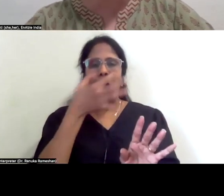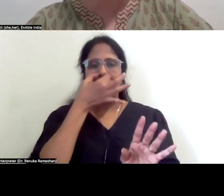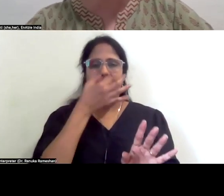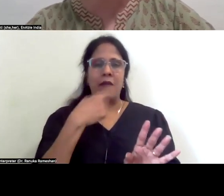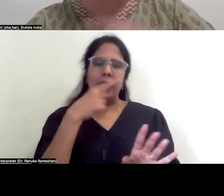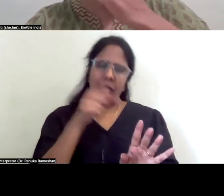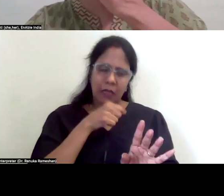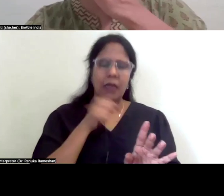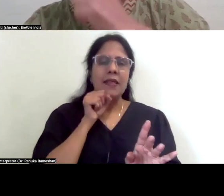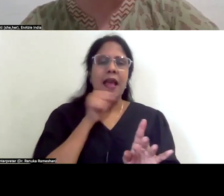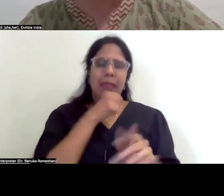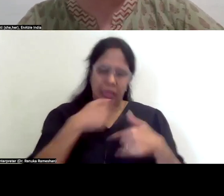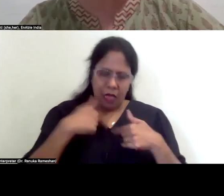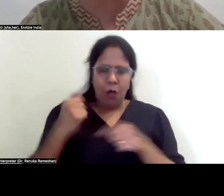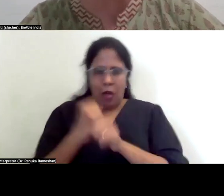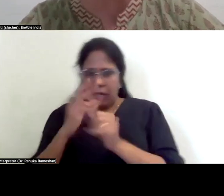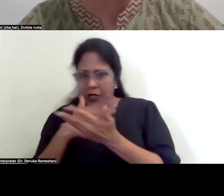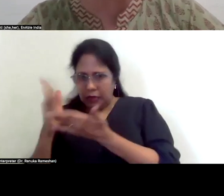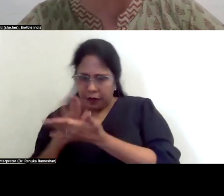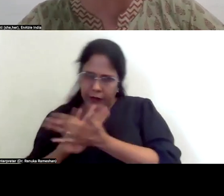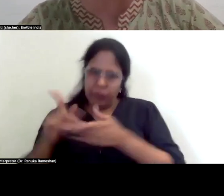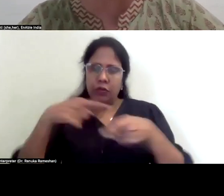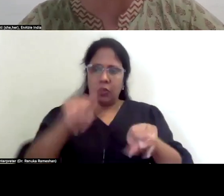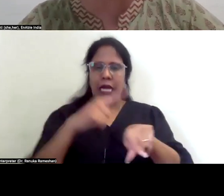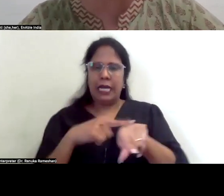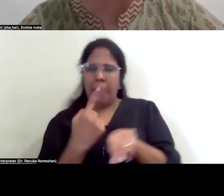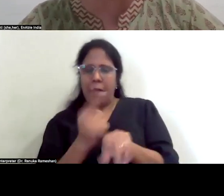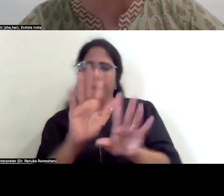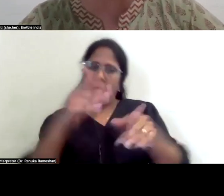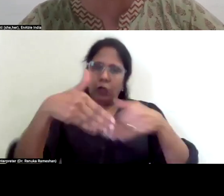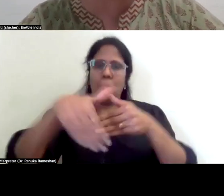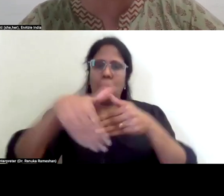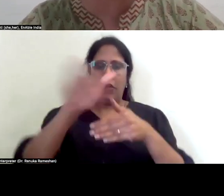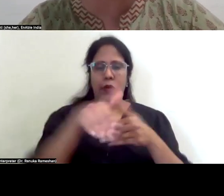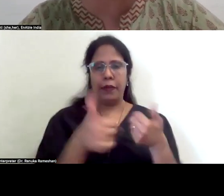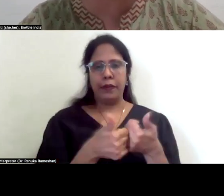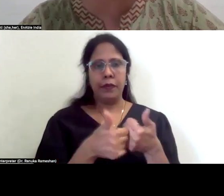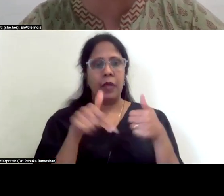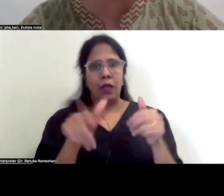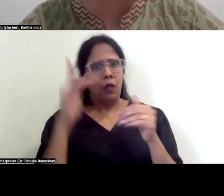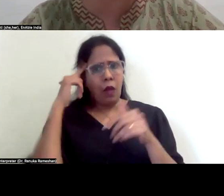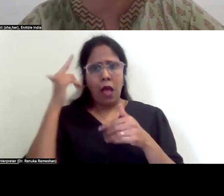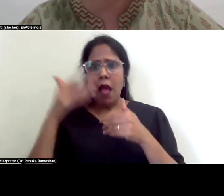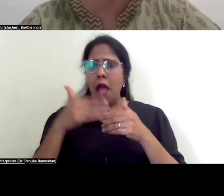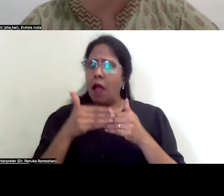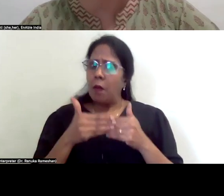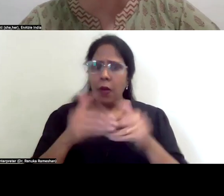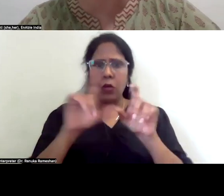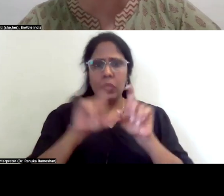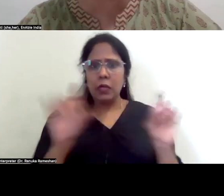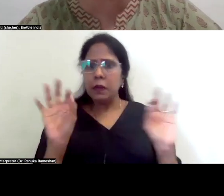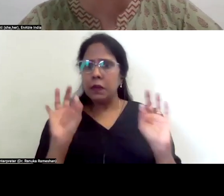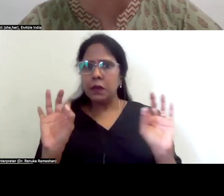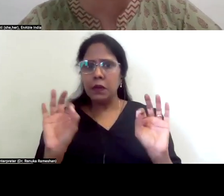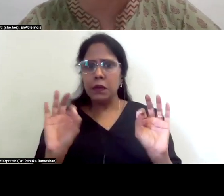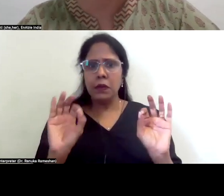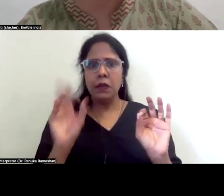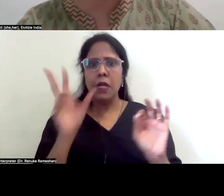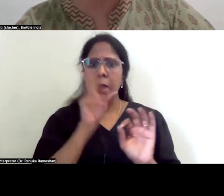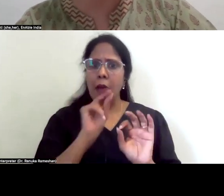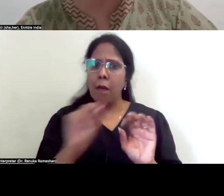Super. Yeah. Okay. So let me just proceed. I hope the pace is okay. Can I just get some yeses on the chat window or